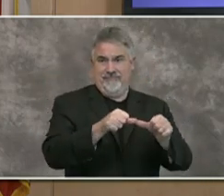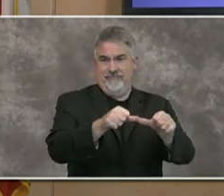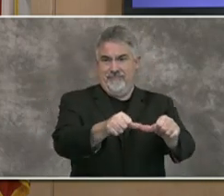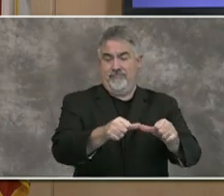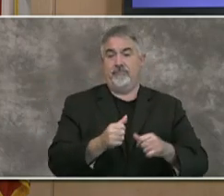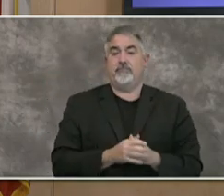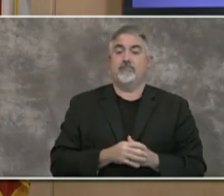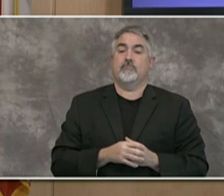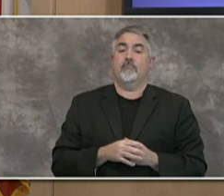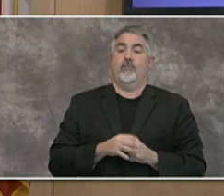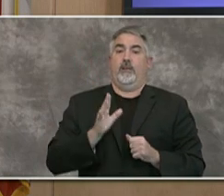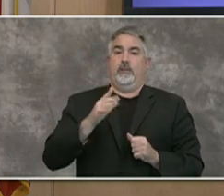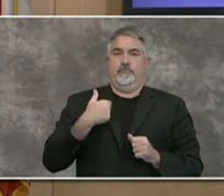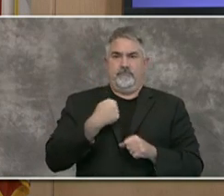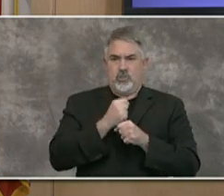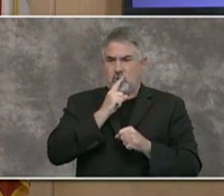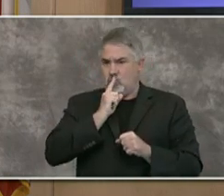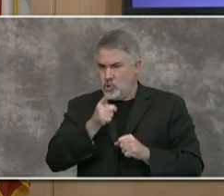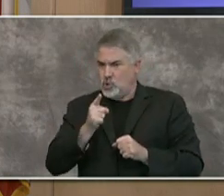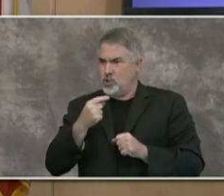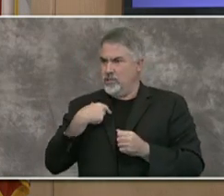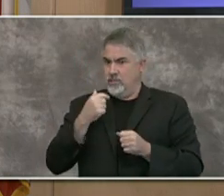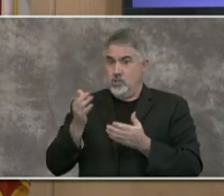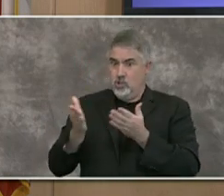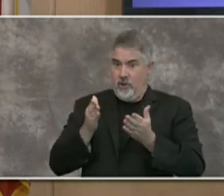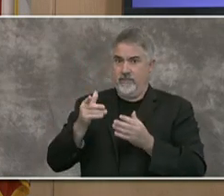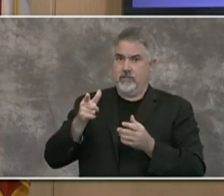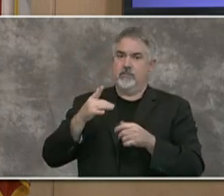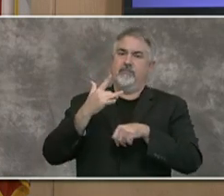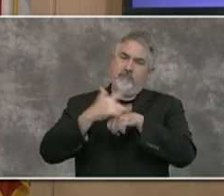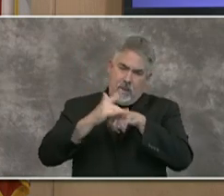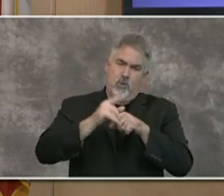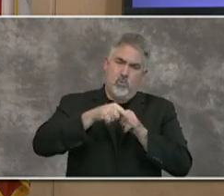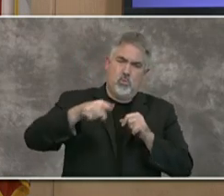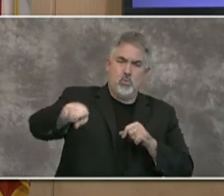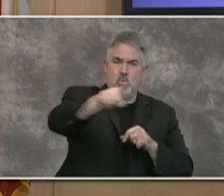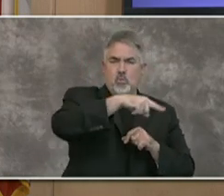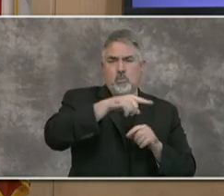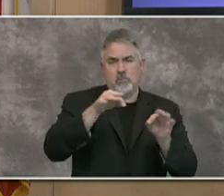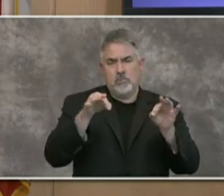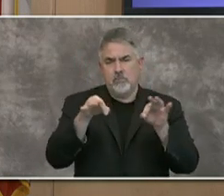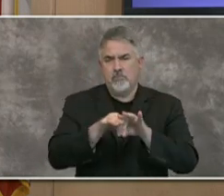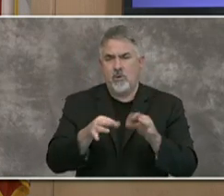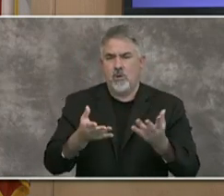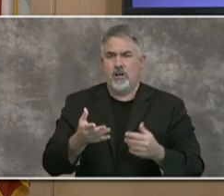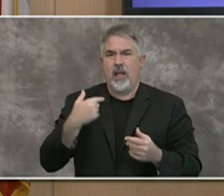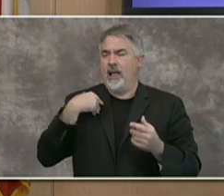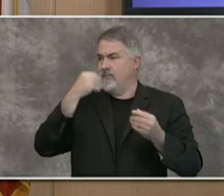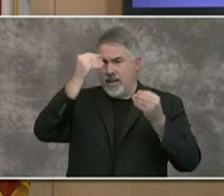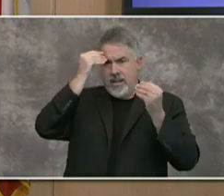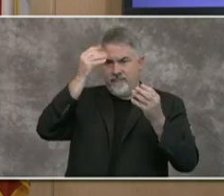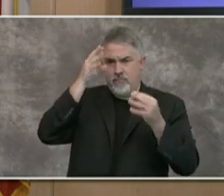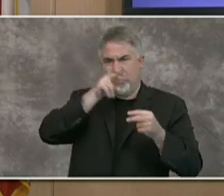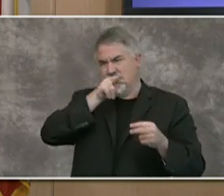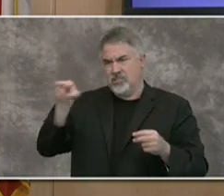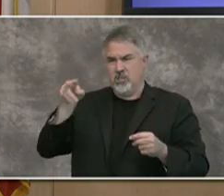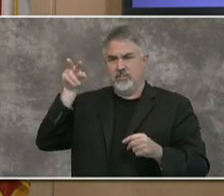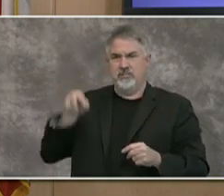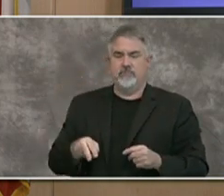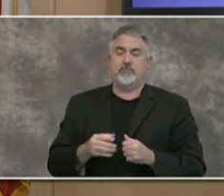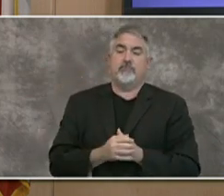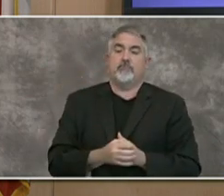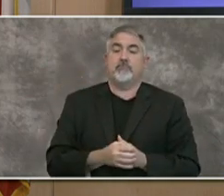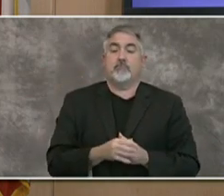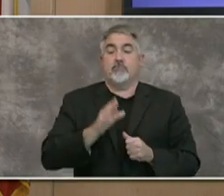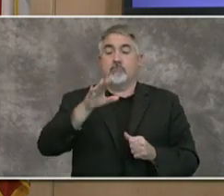particularly motel services, that may be available. So keep an eye out for that. In addition to the Behavioral Health Impact Fund, tomorrow